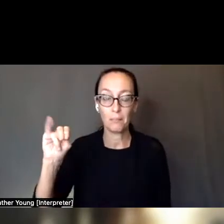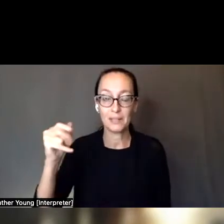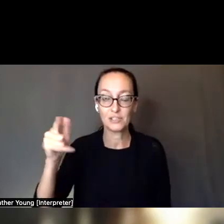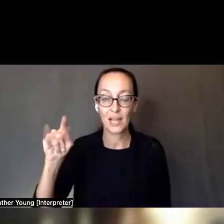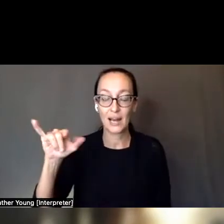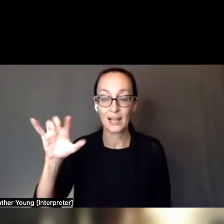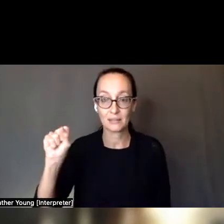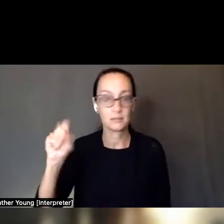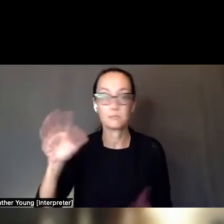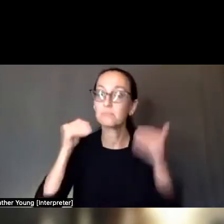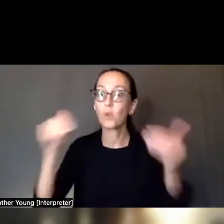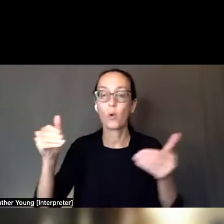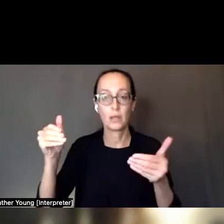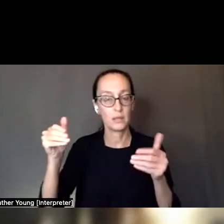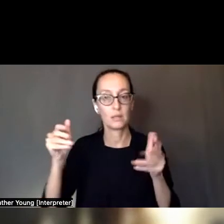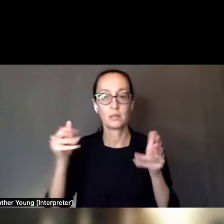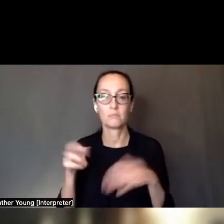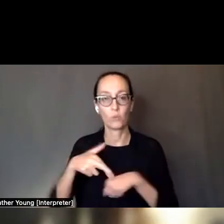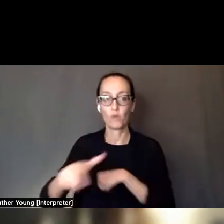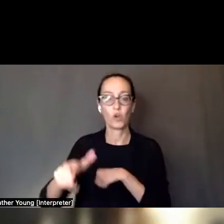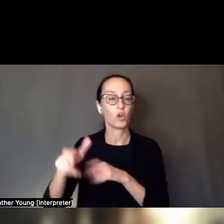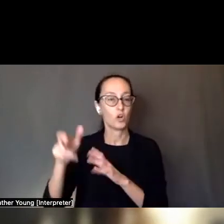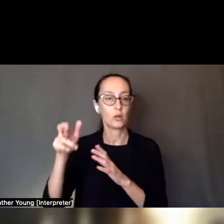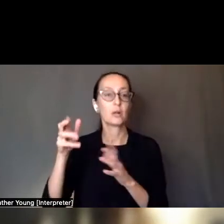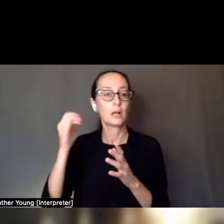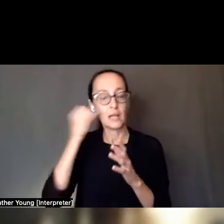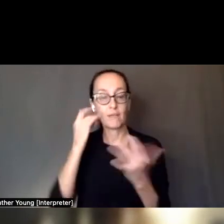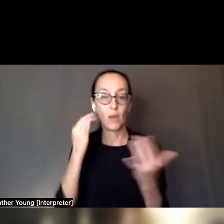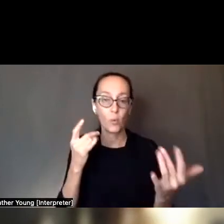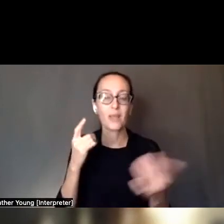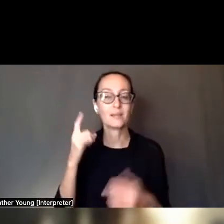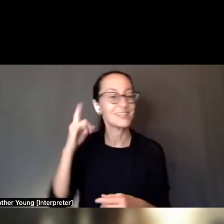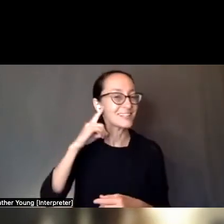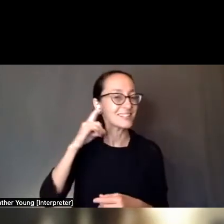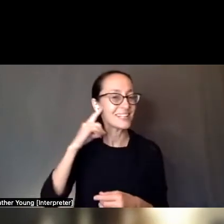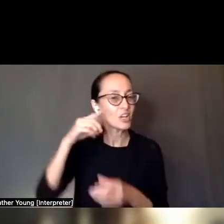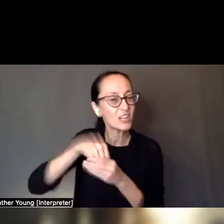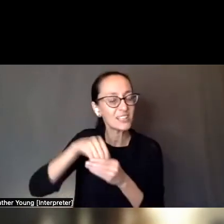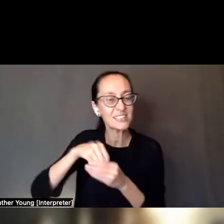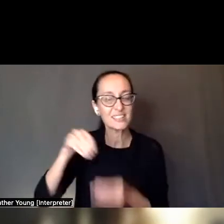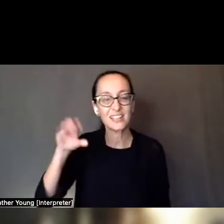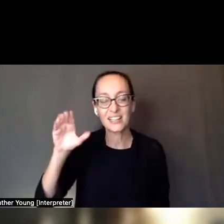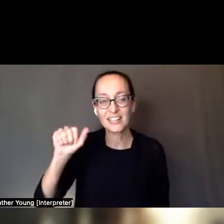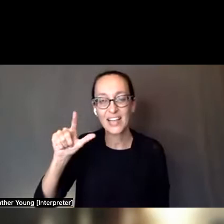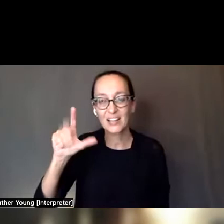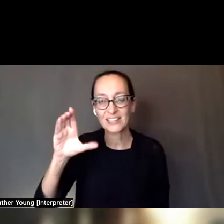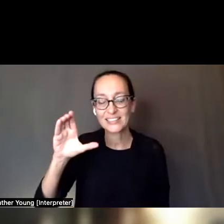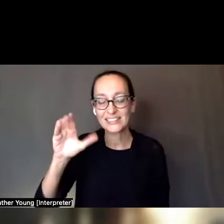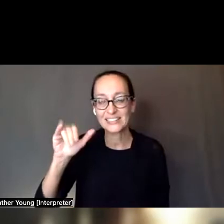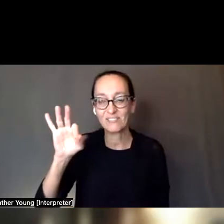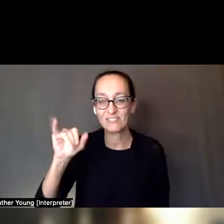long, we do find calcification in the ear, and it makes it difficult to get a really good insertion in the